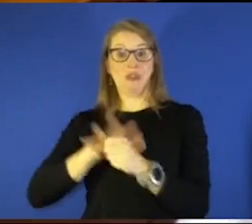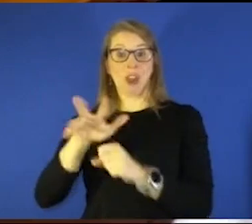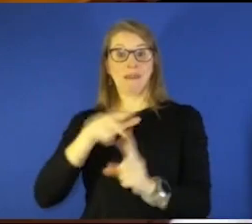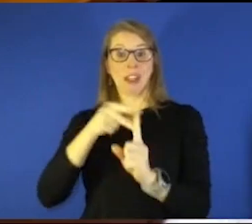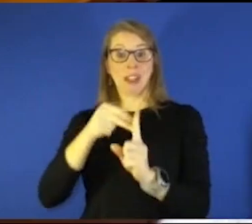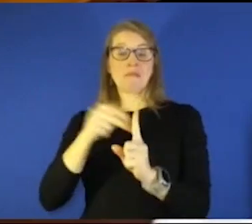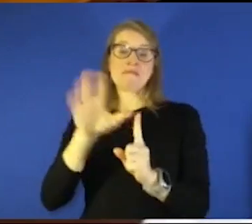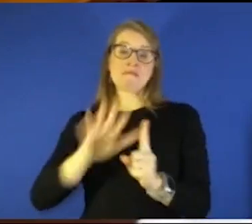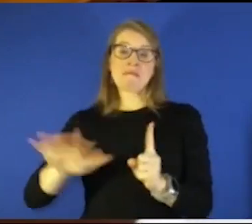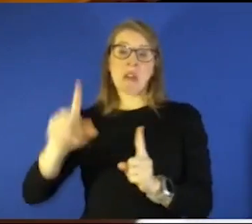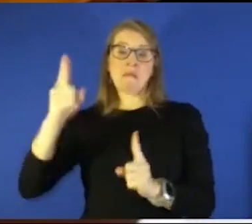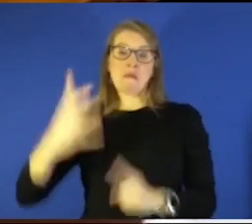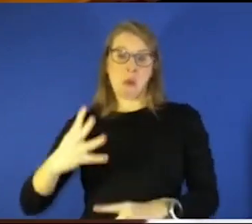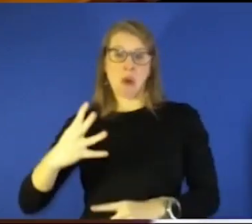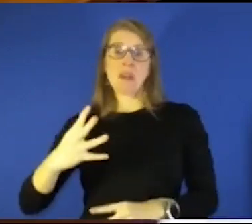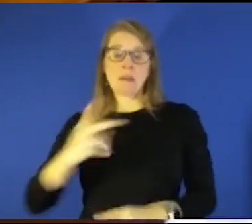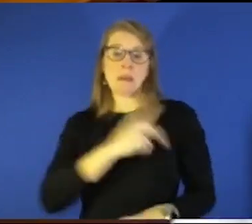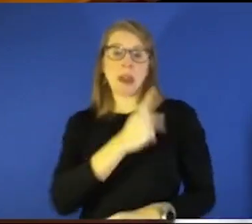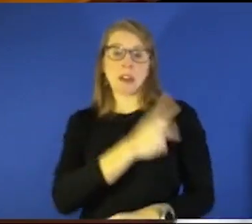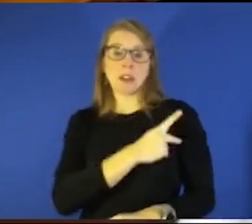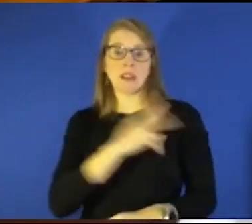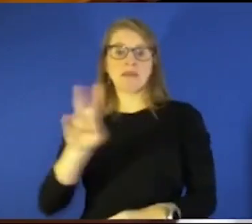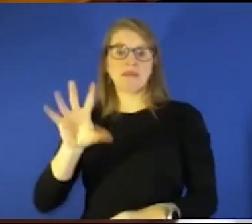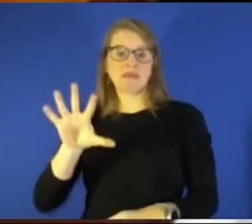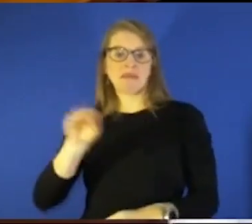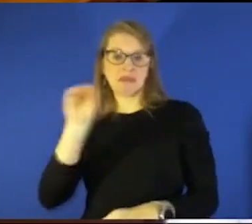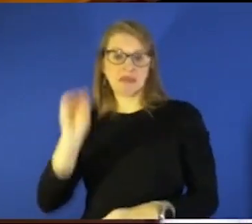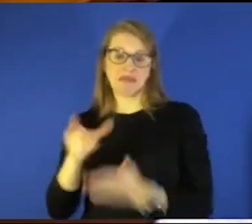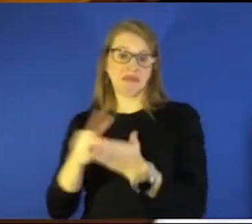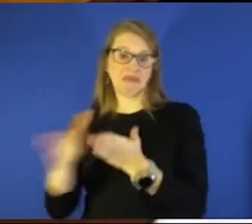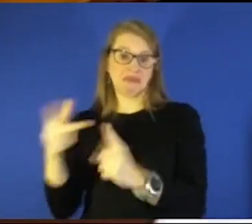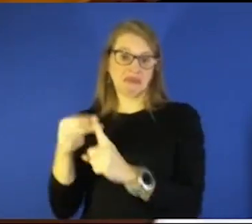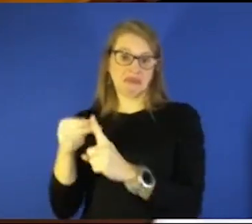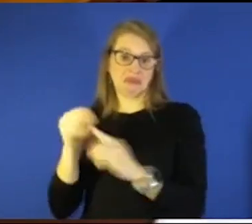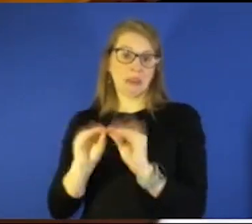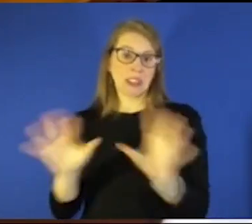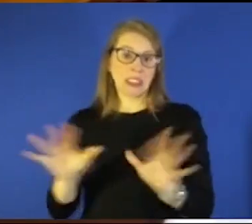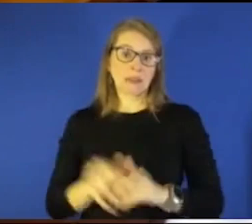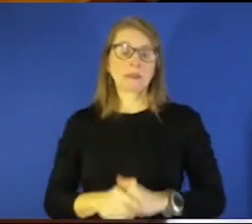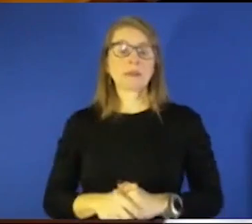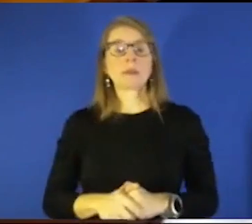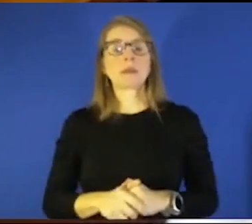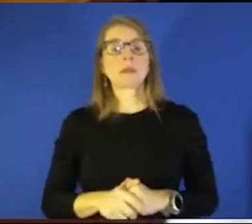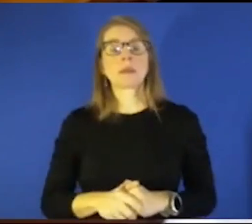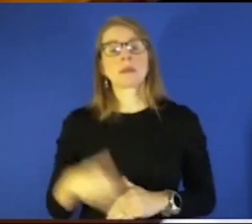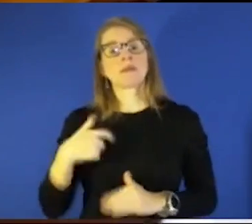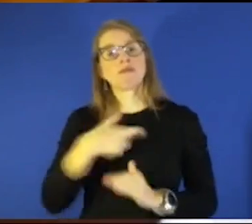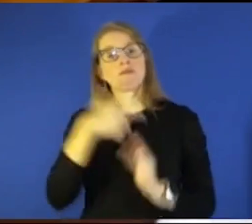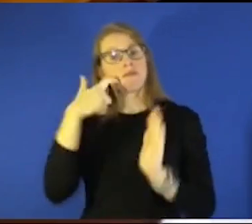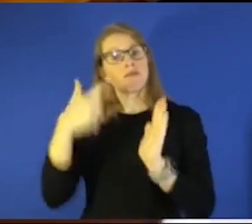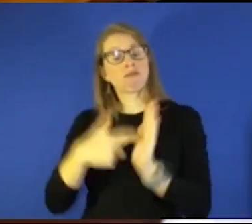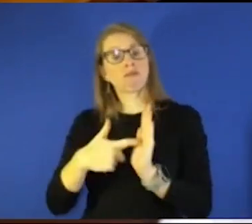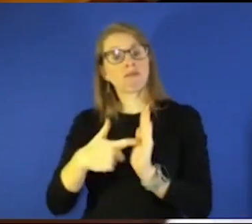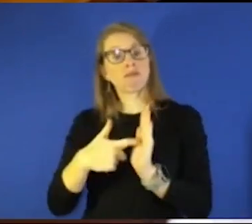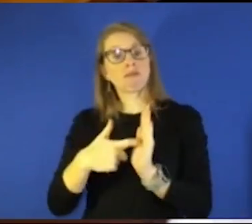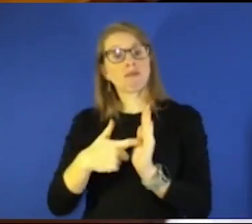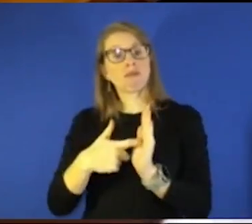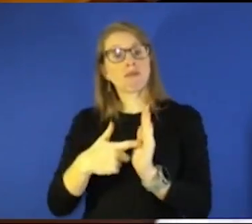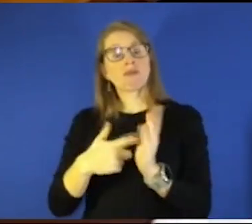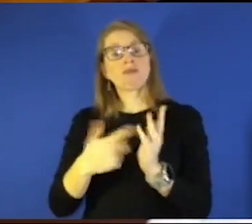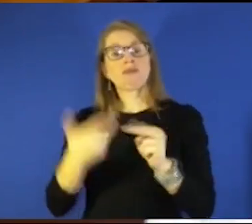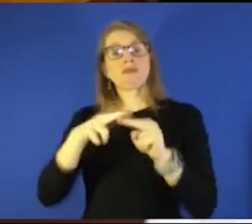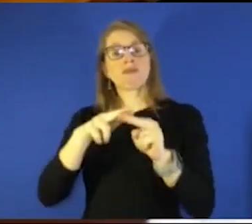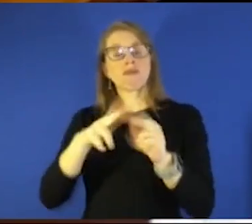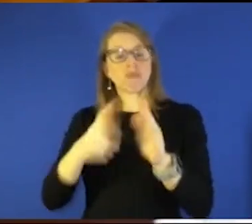about a quarter. 75% are obviously not vaccinated. We have seen an increase in demand in our call center,